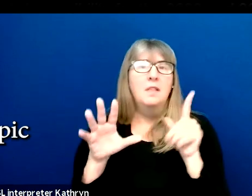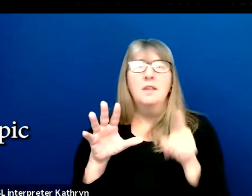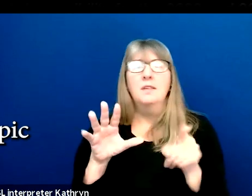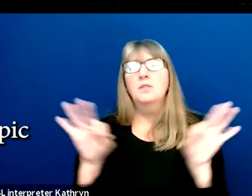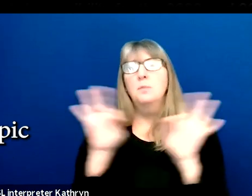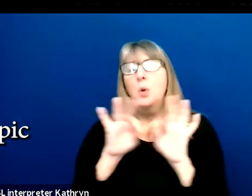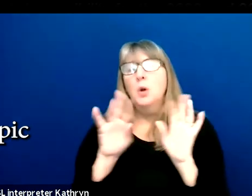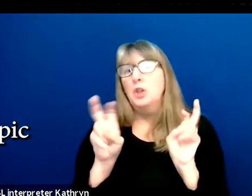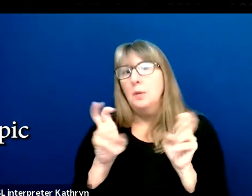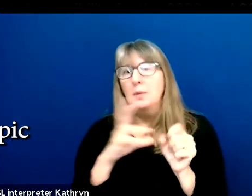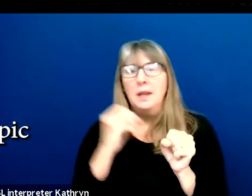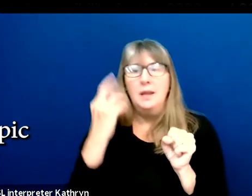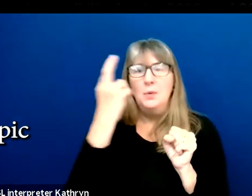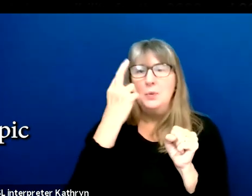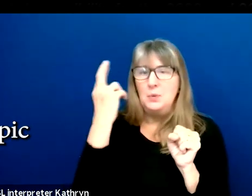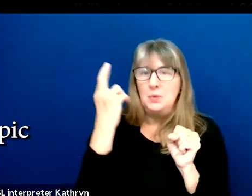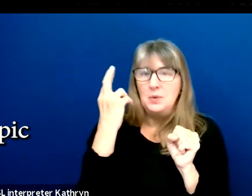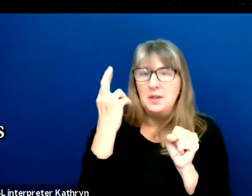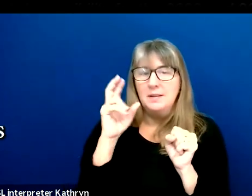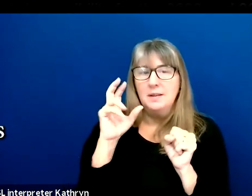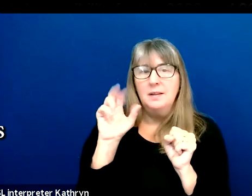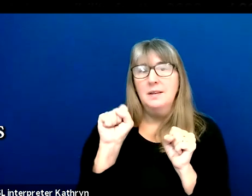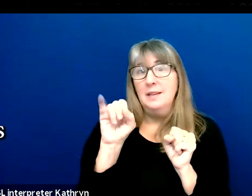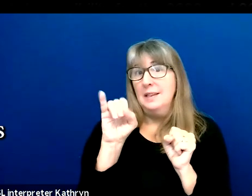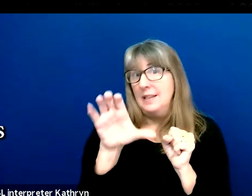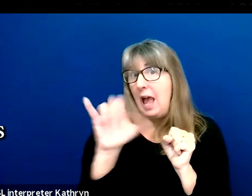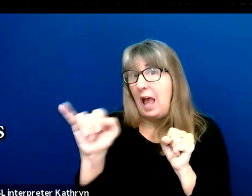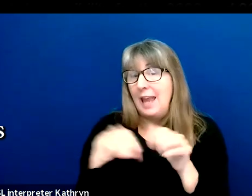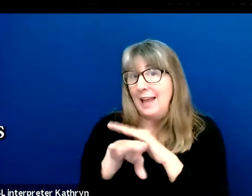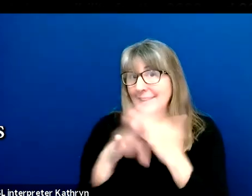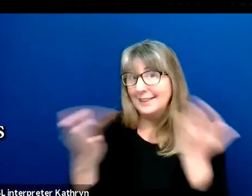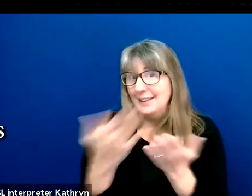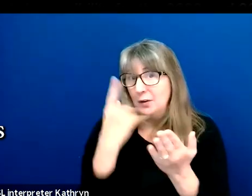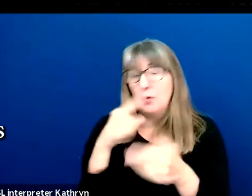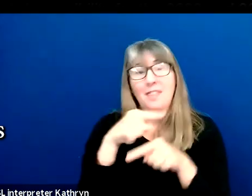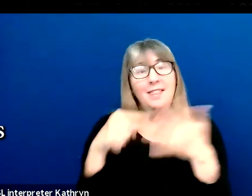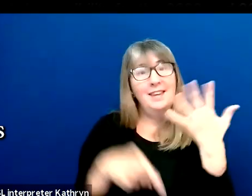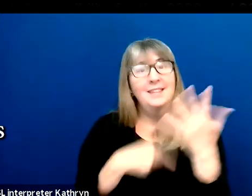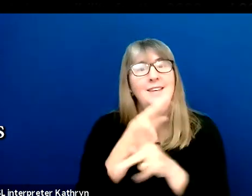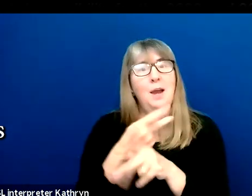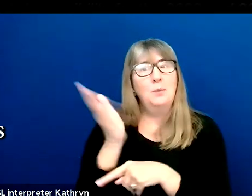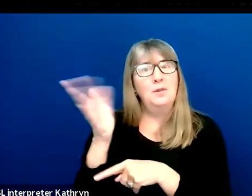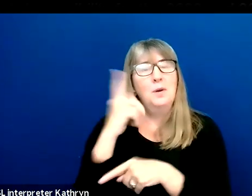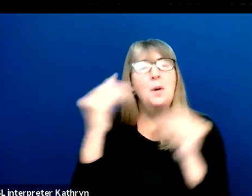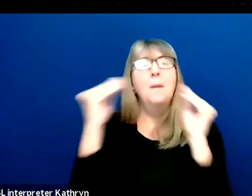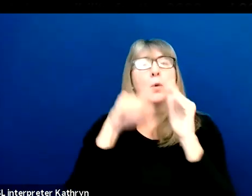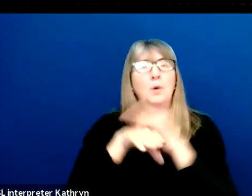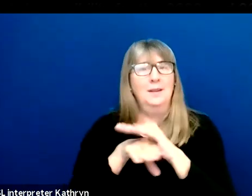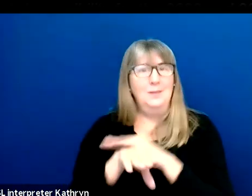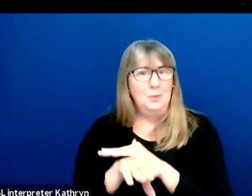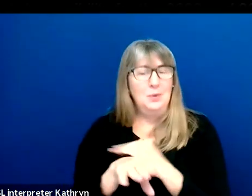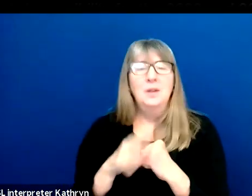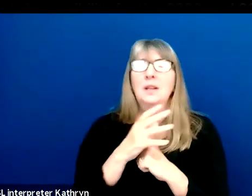topic, and the reason why SciAccess is here is to make these sort of presentations more accessible